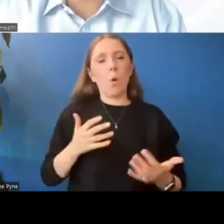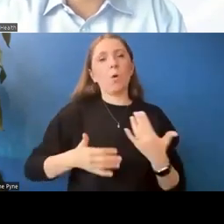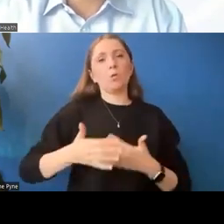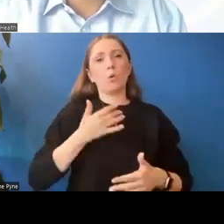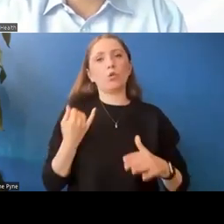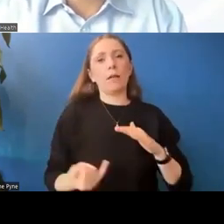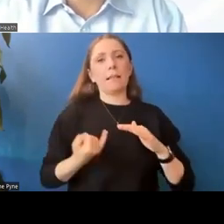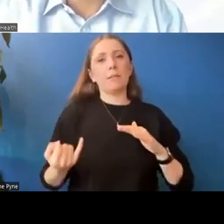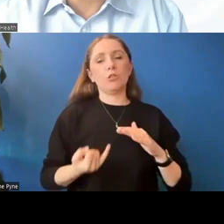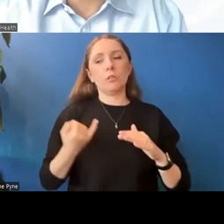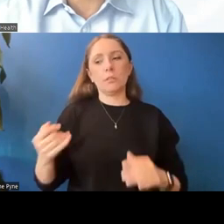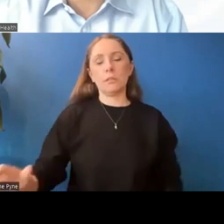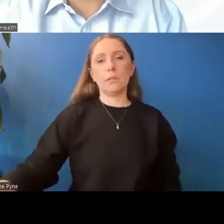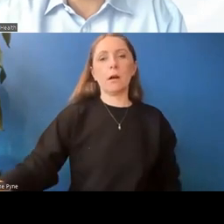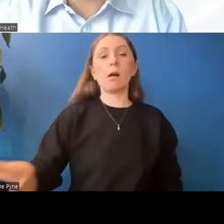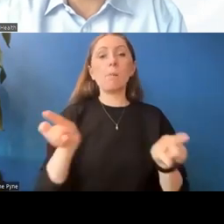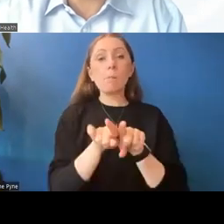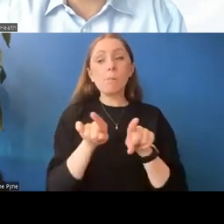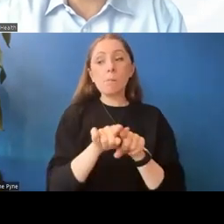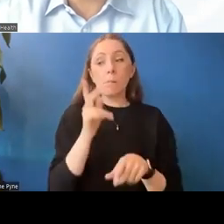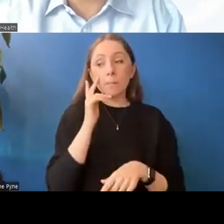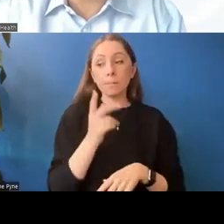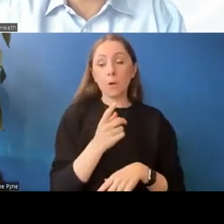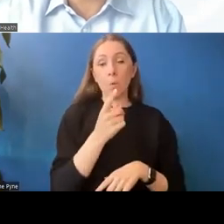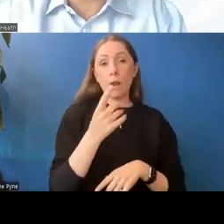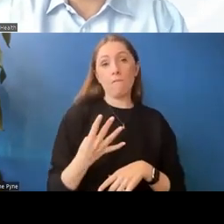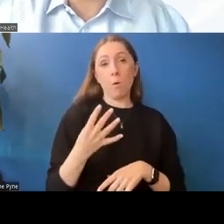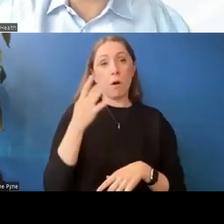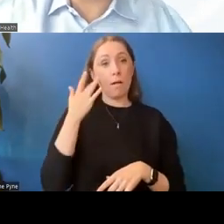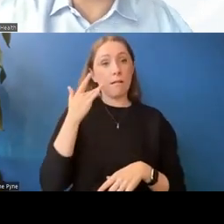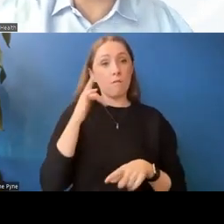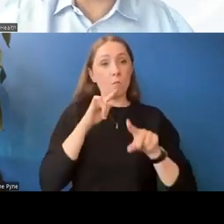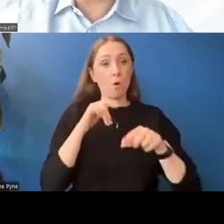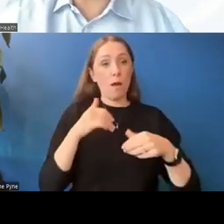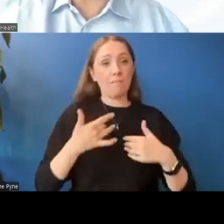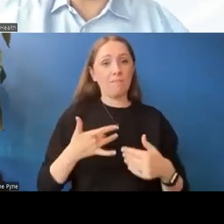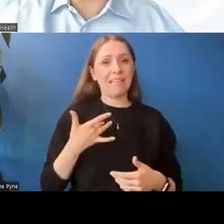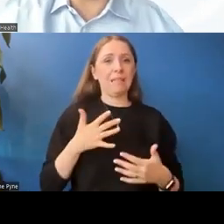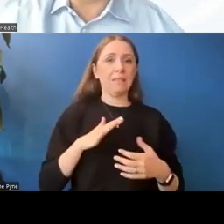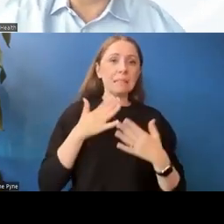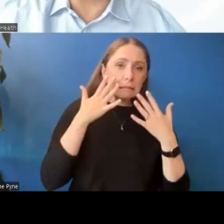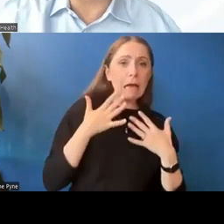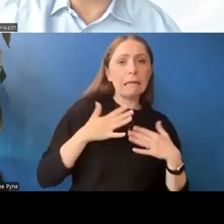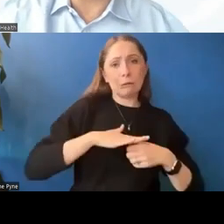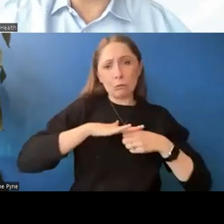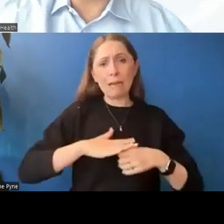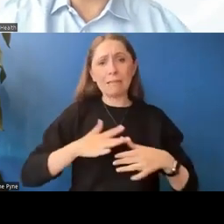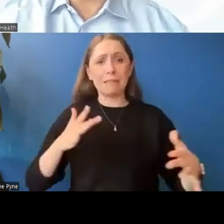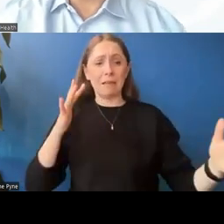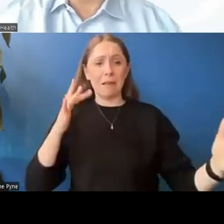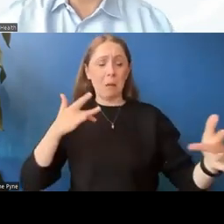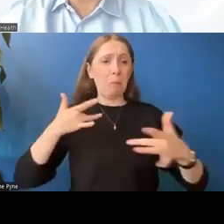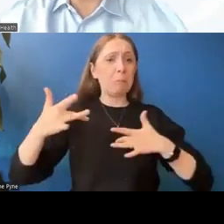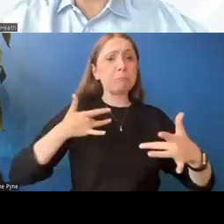isolation. We also saw that 1 in 4 Californians reported having feelings of sadness, stress, worry, and